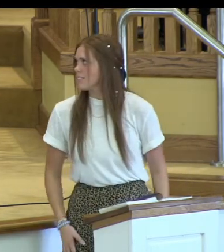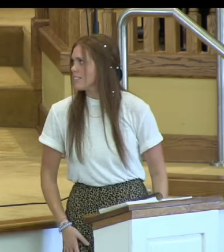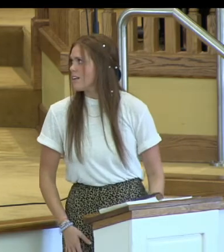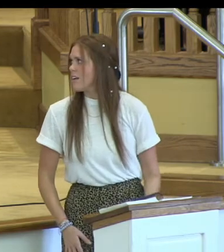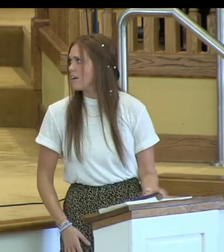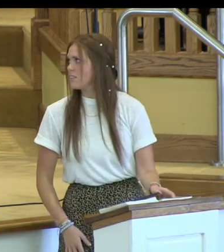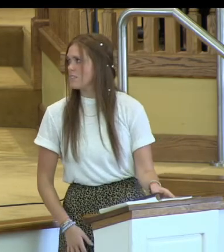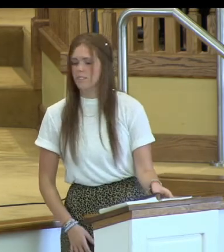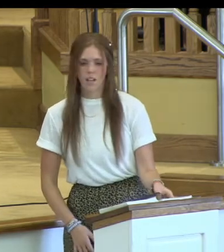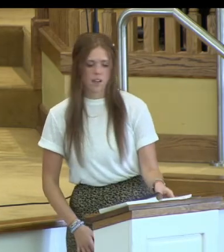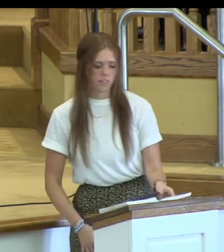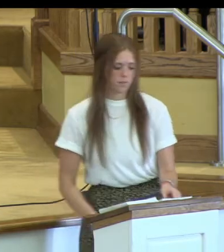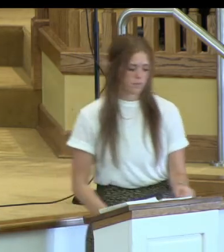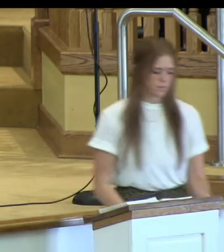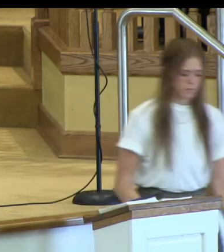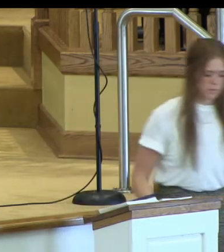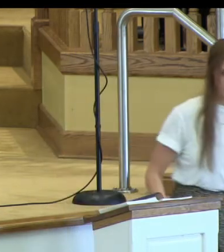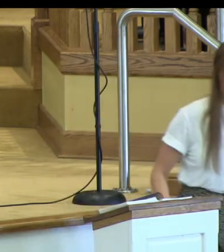Jesus.